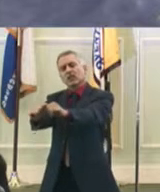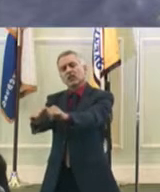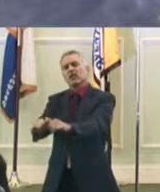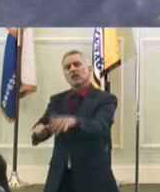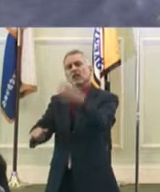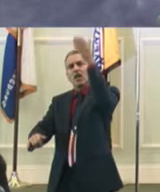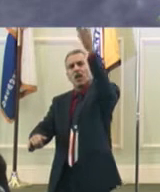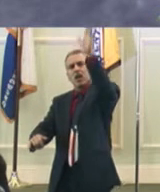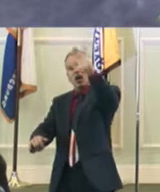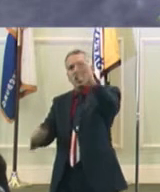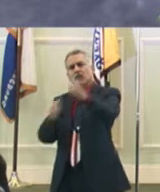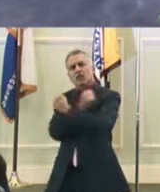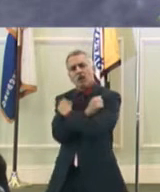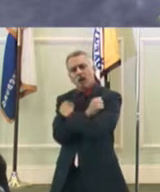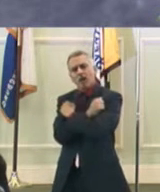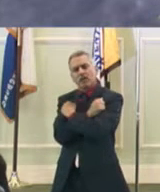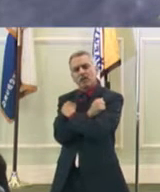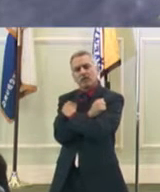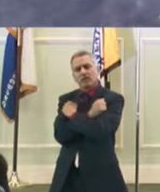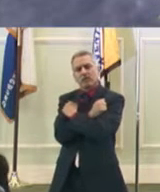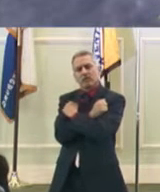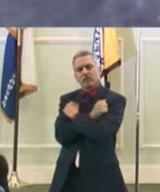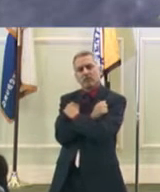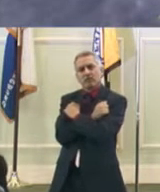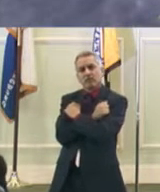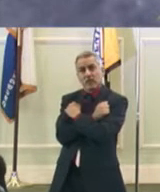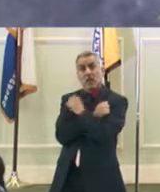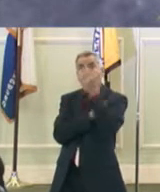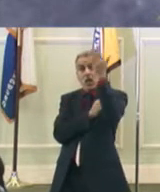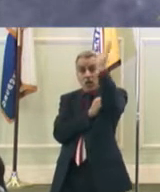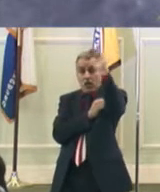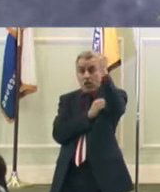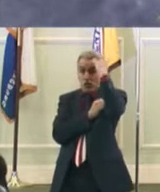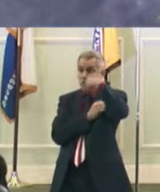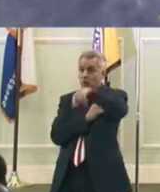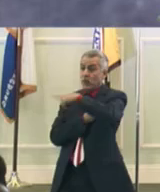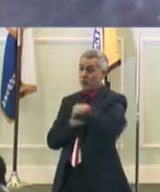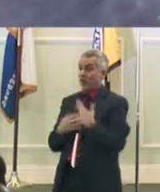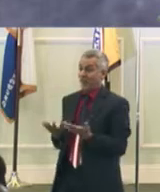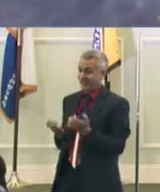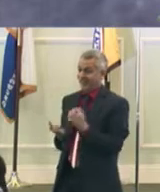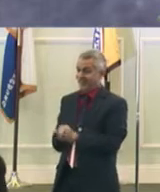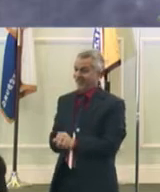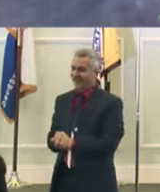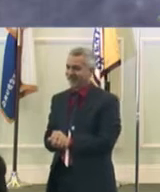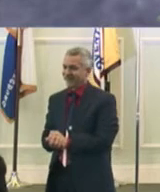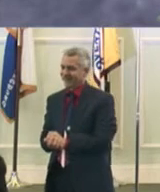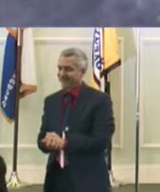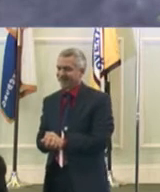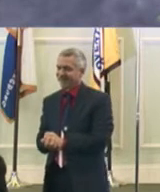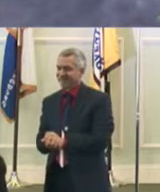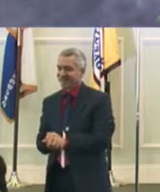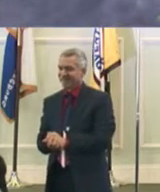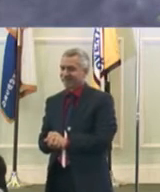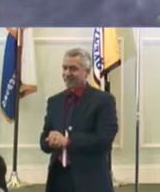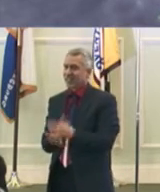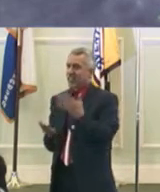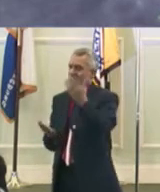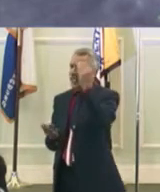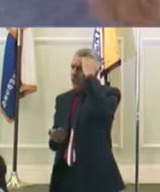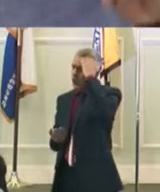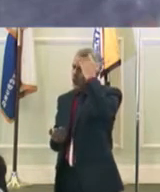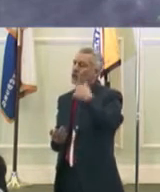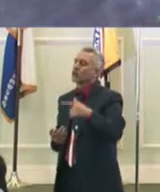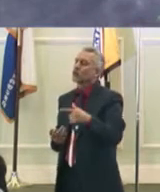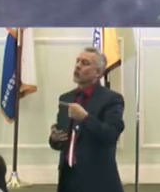God knows what we want. He knows we have desires. He also knows, and I'm glad for this, time bears this out, he knows what's in our best interest.